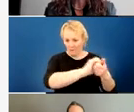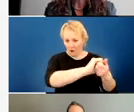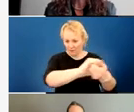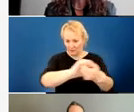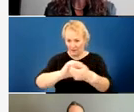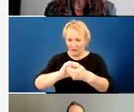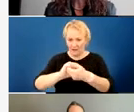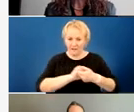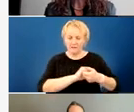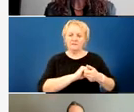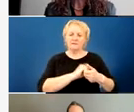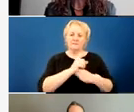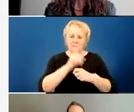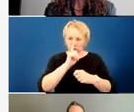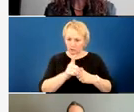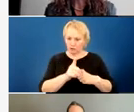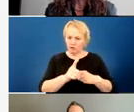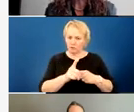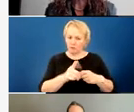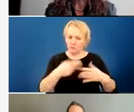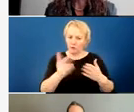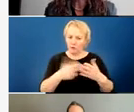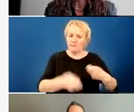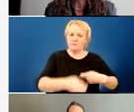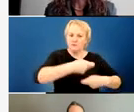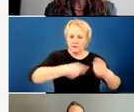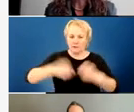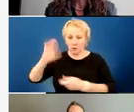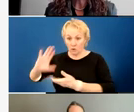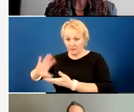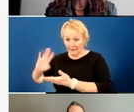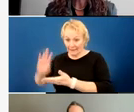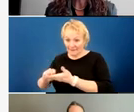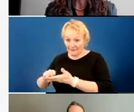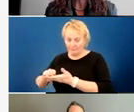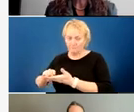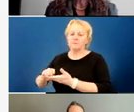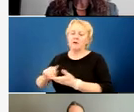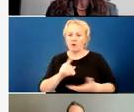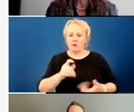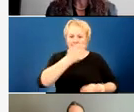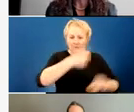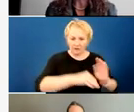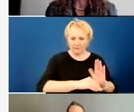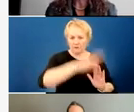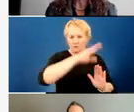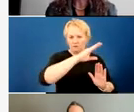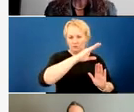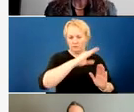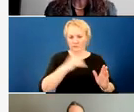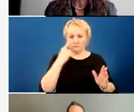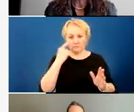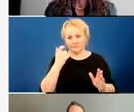sure that there were oxygen exchange sites set up so that as people, because they weren't